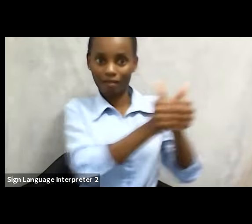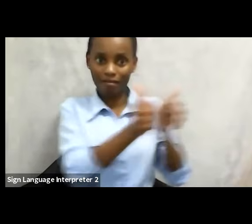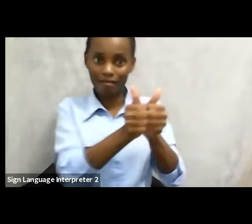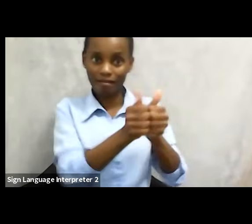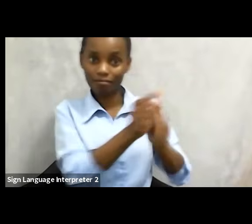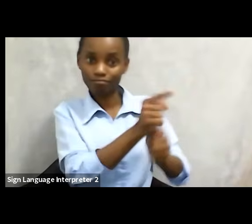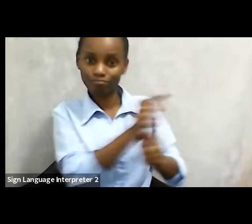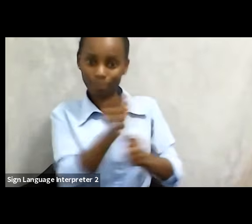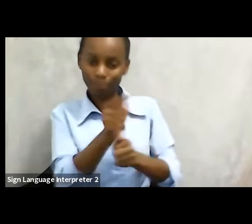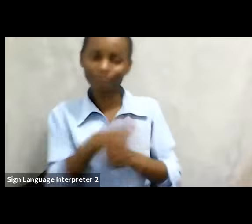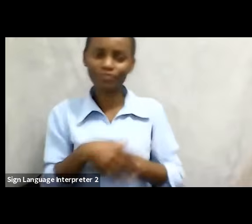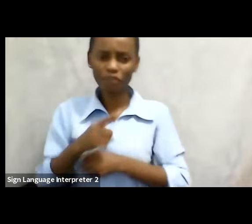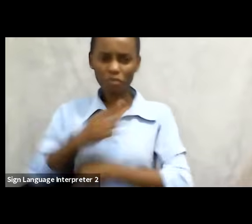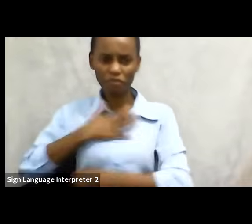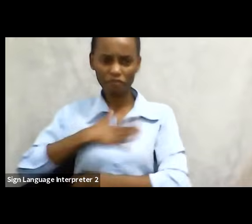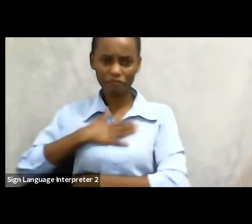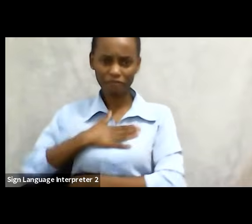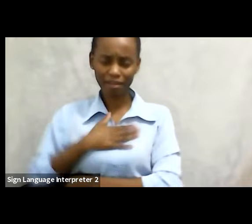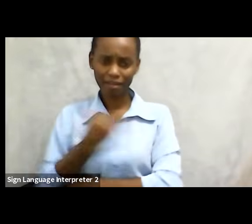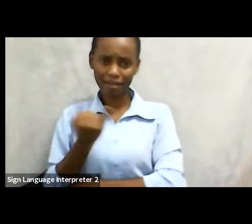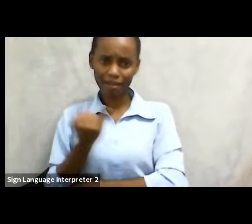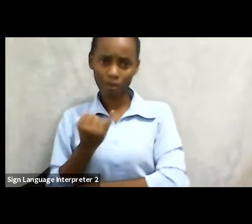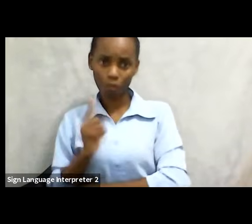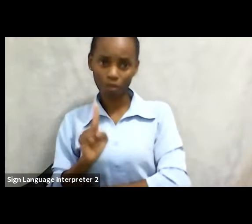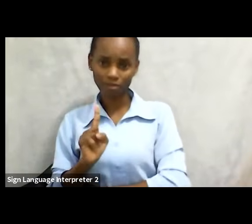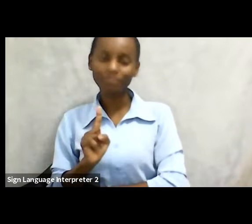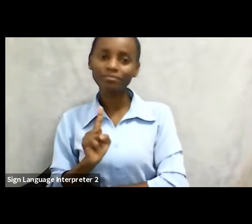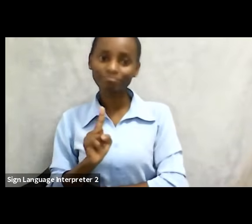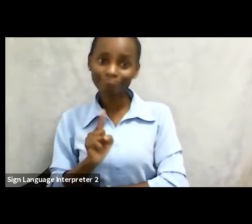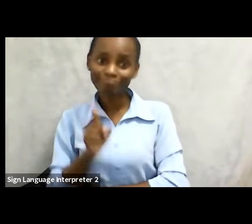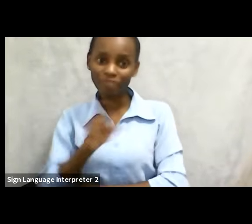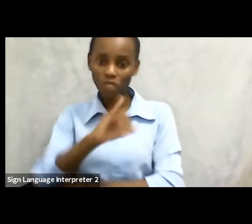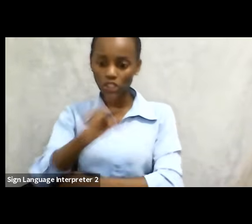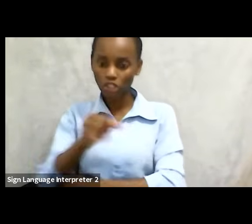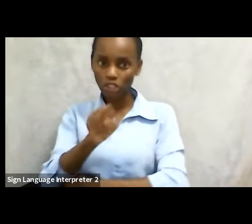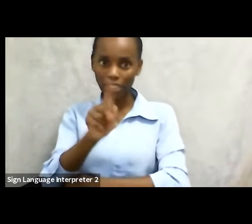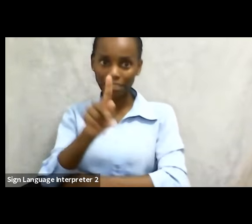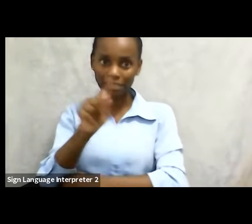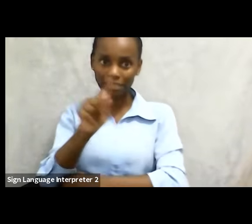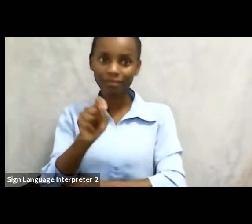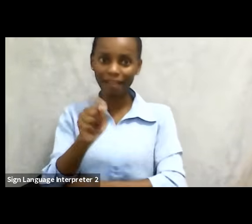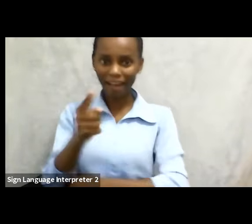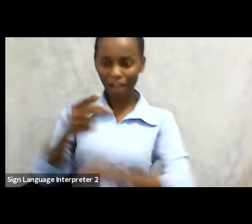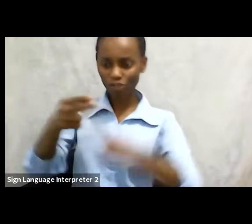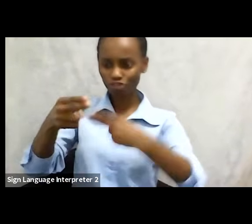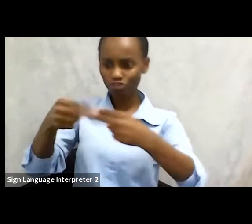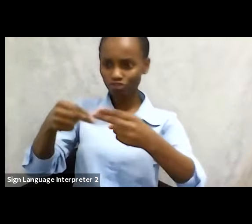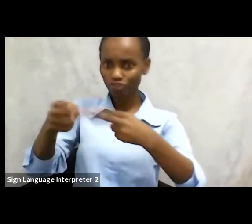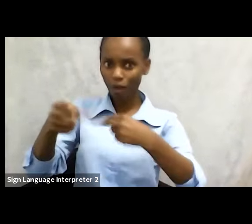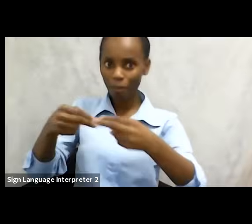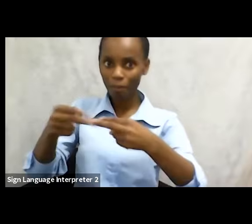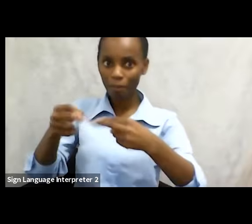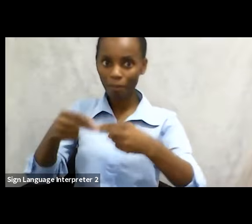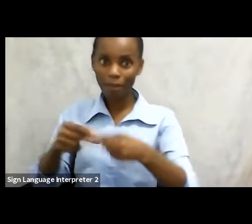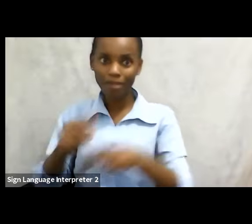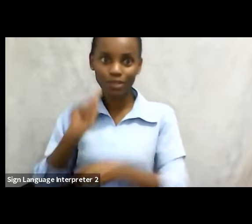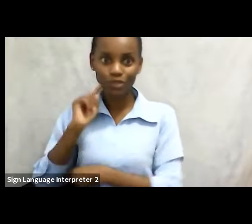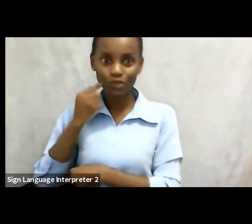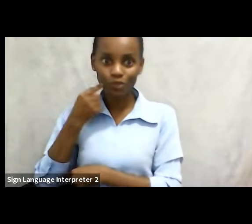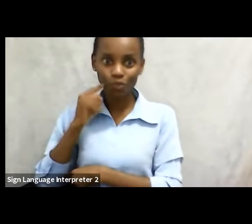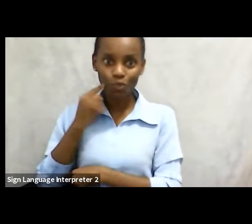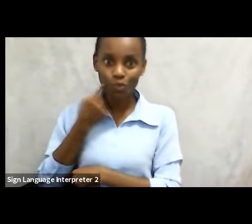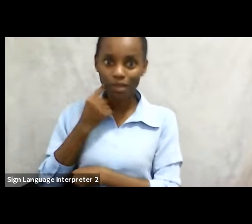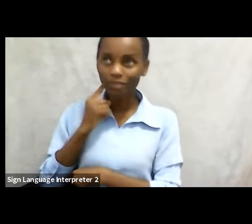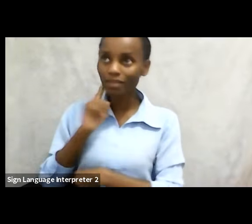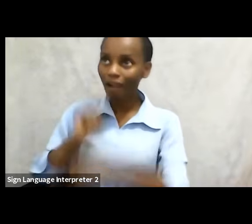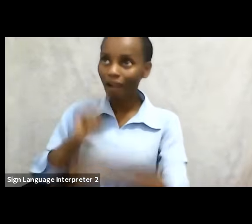for me, it felt like Justin has opened the shop, candy store, to little ones. There is so much to pick, and I